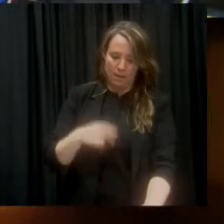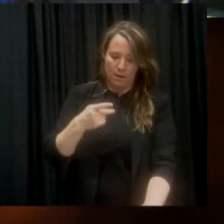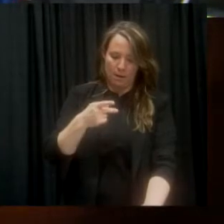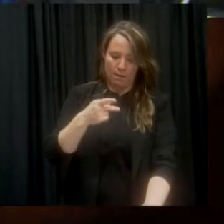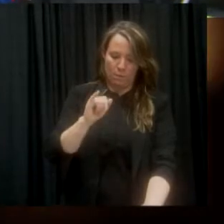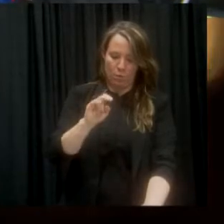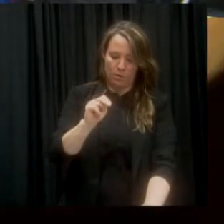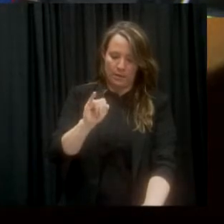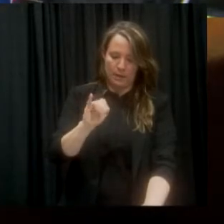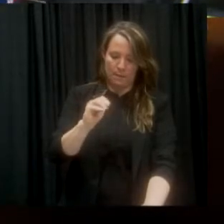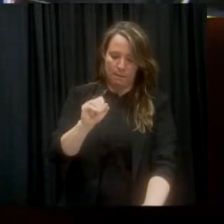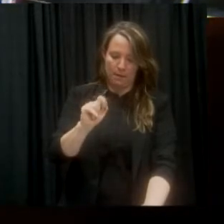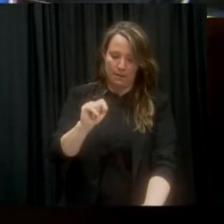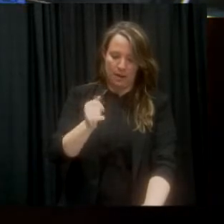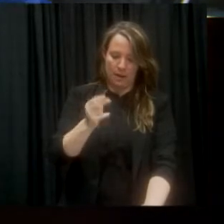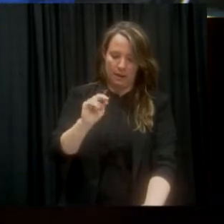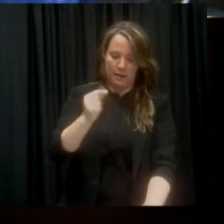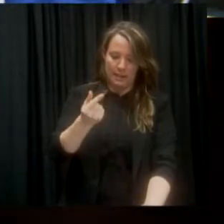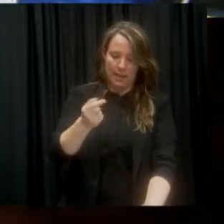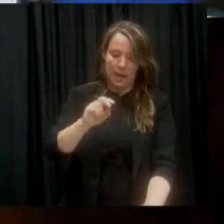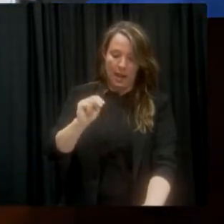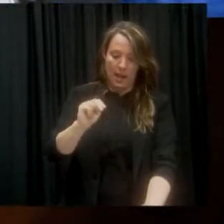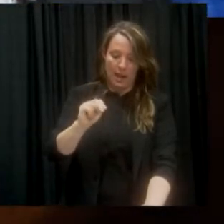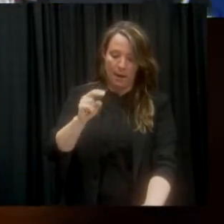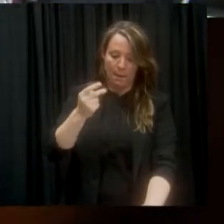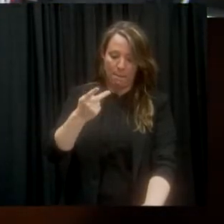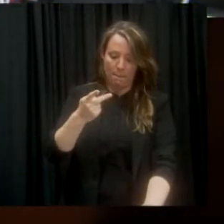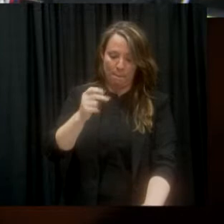Puni Matangi N. Pa'u.